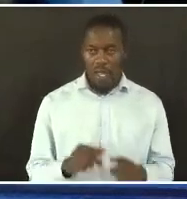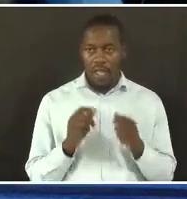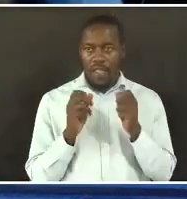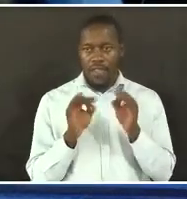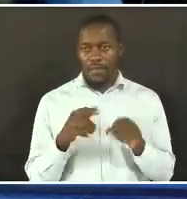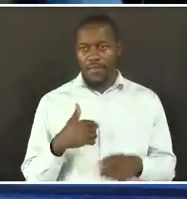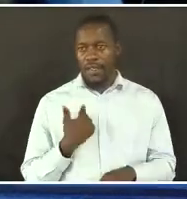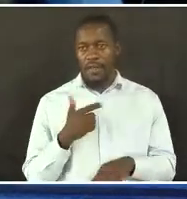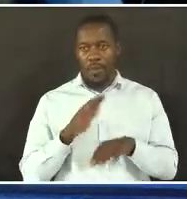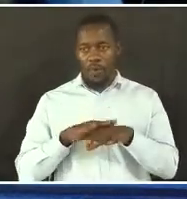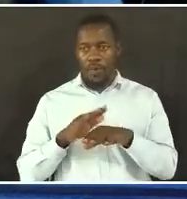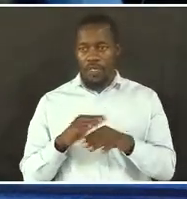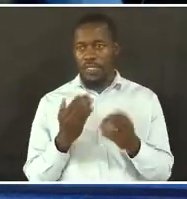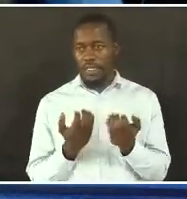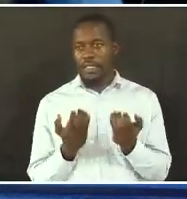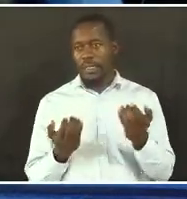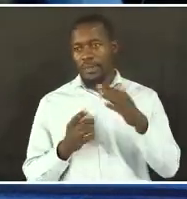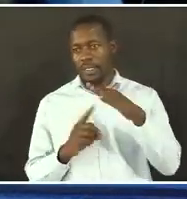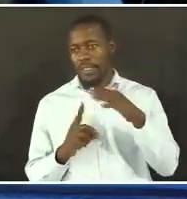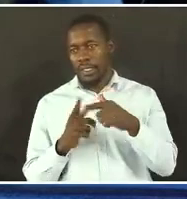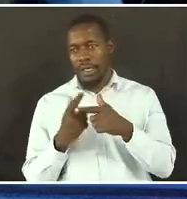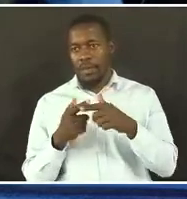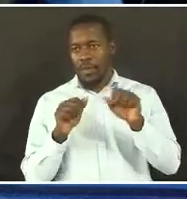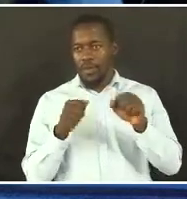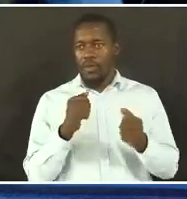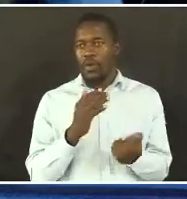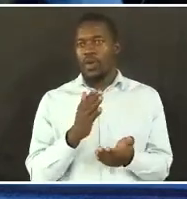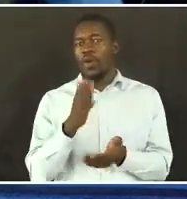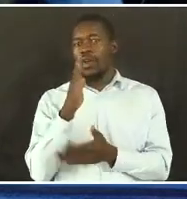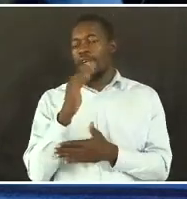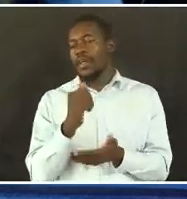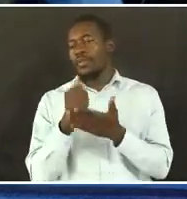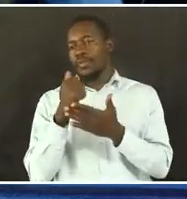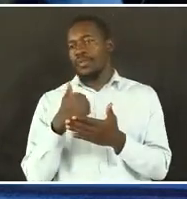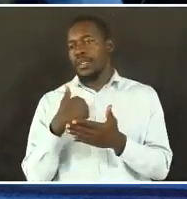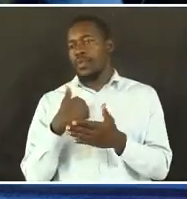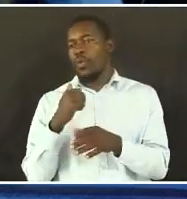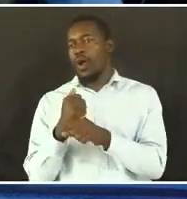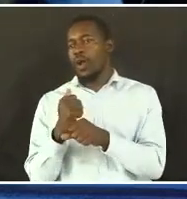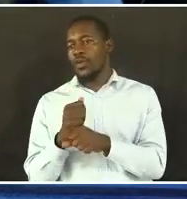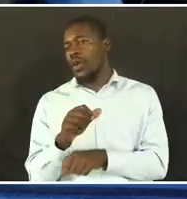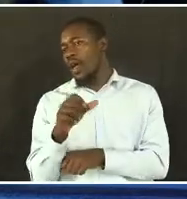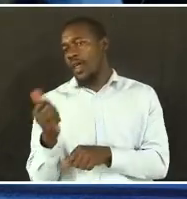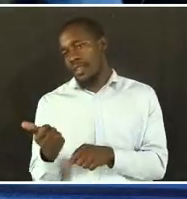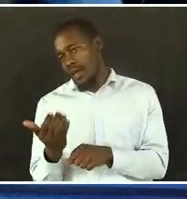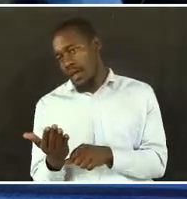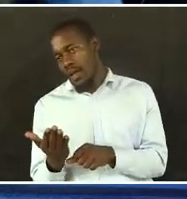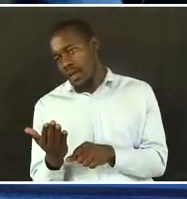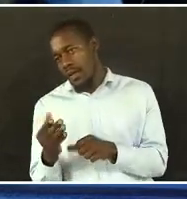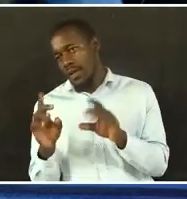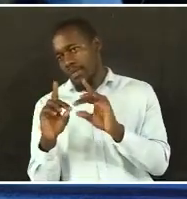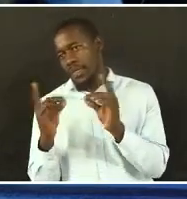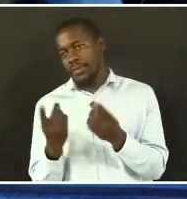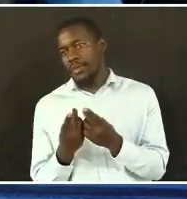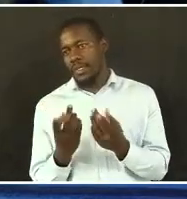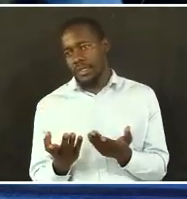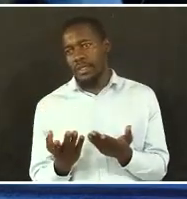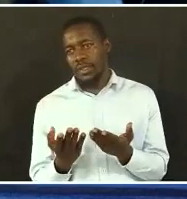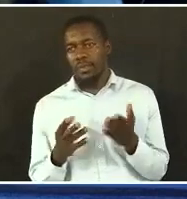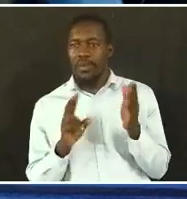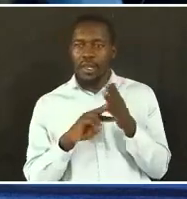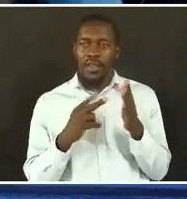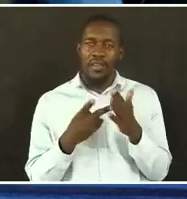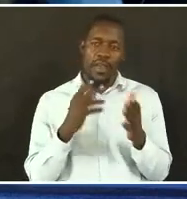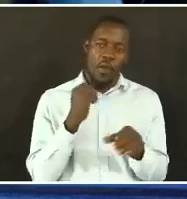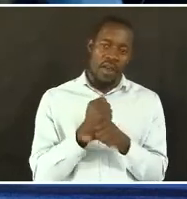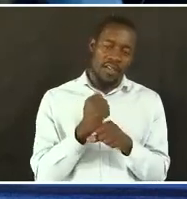So I would urge everyone that the scope is quite large, and we just need to